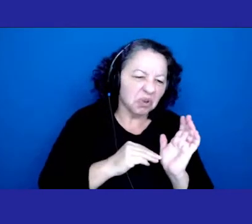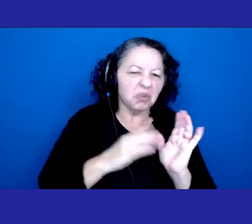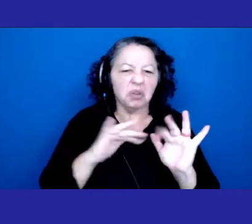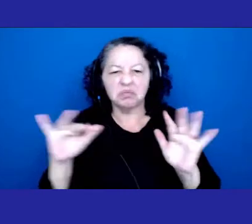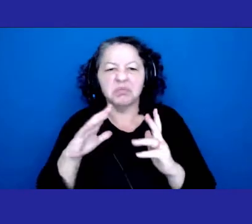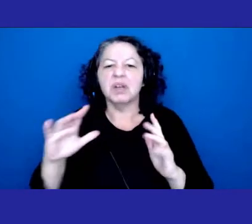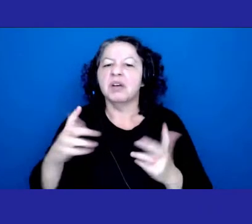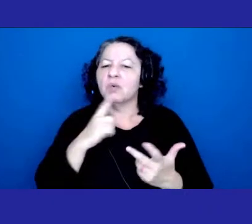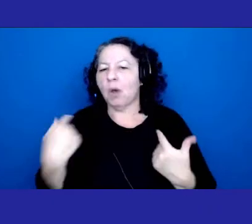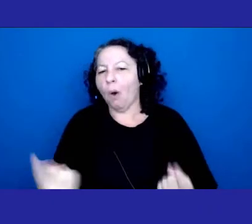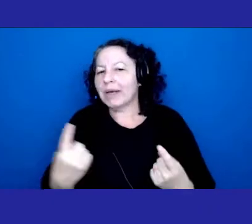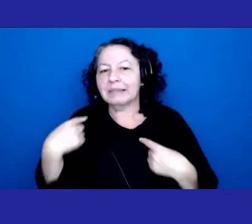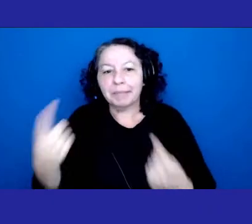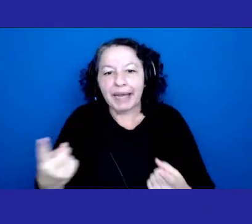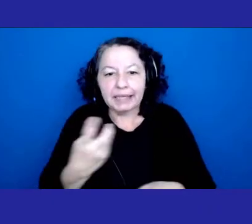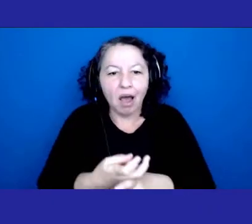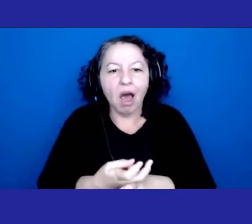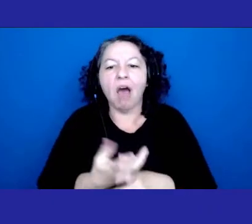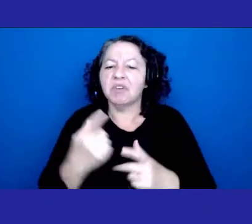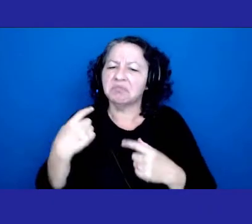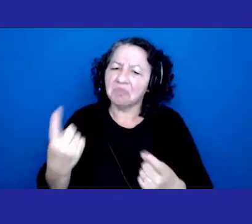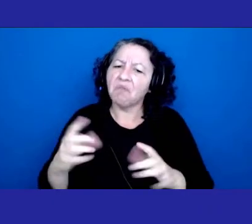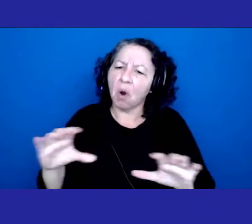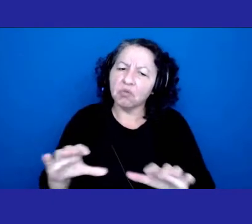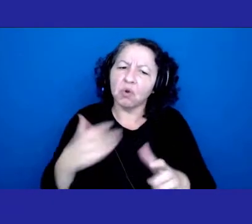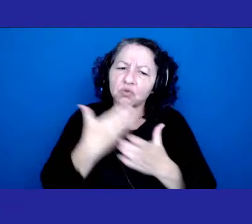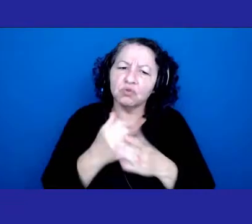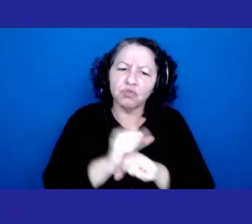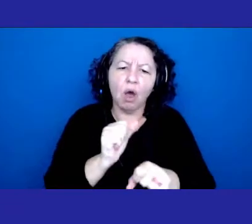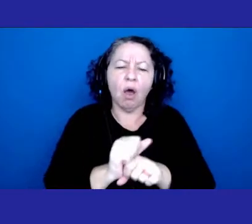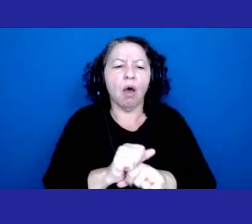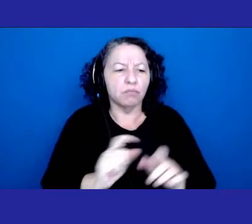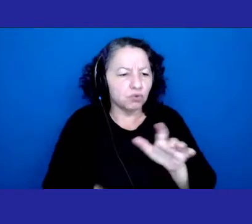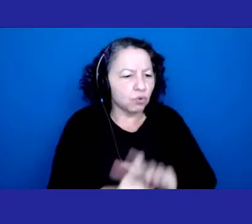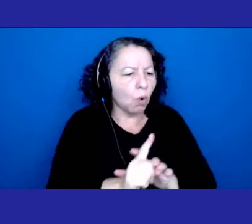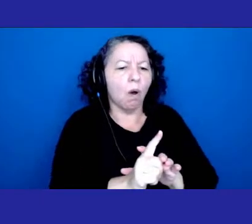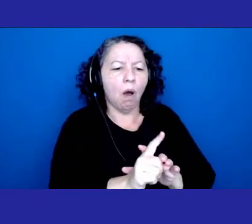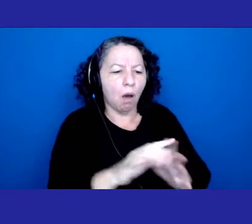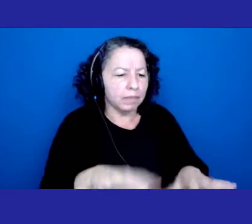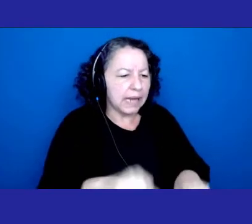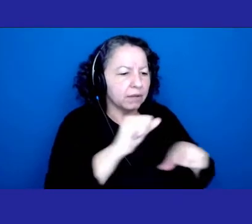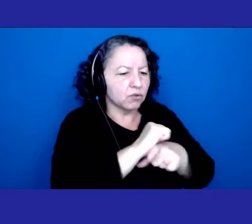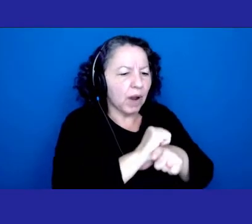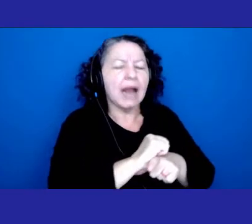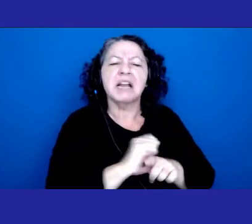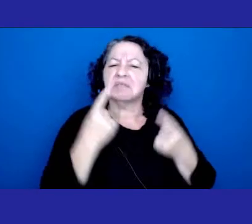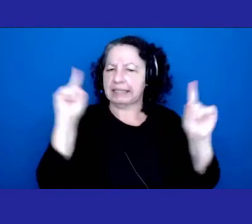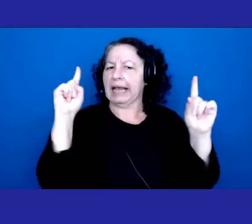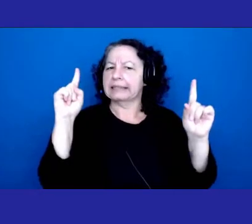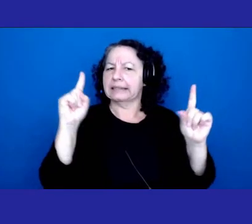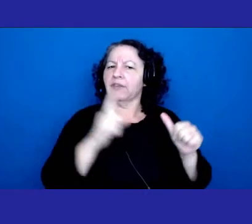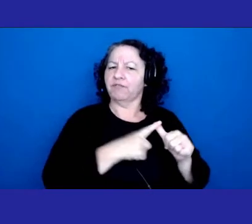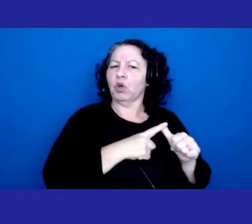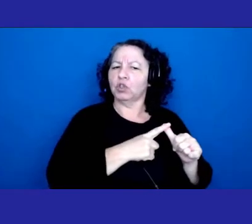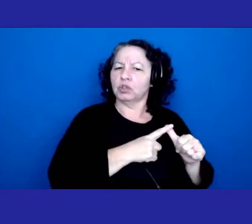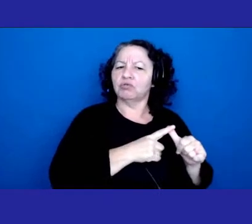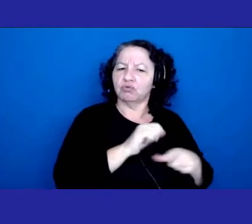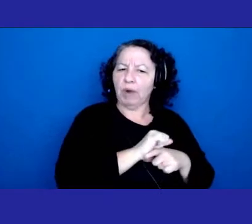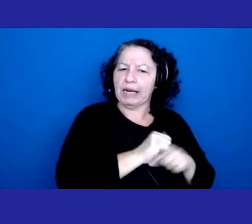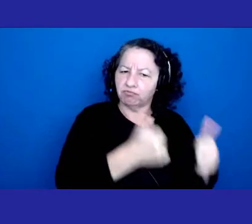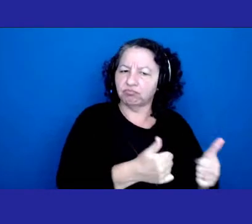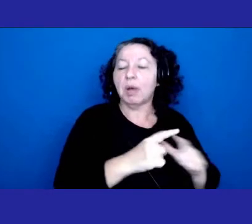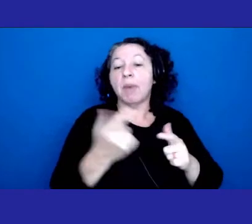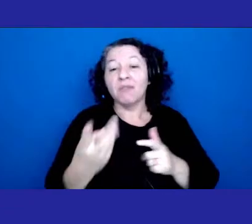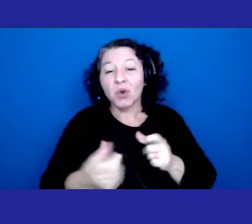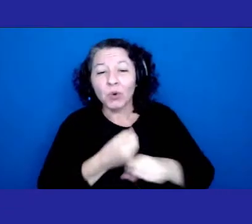people to show up and take the initial training. That's been a success. But once you've been here for a few years, I think the showing up to